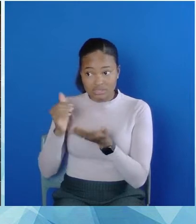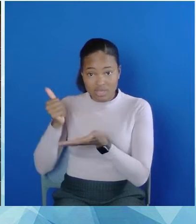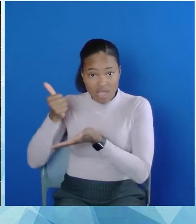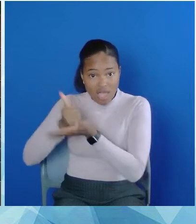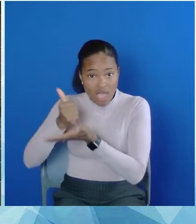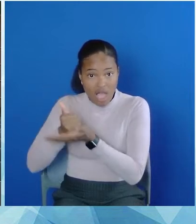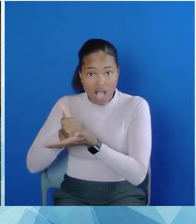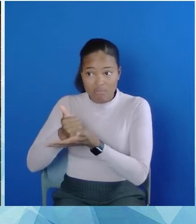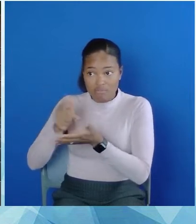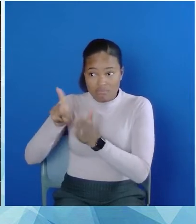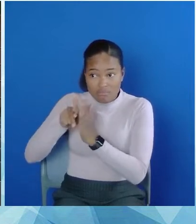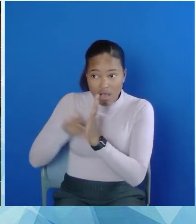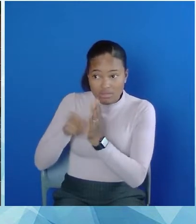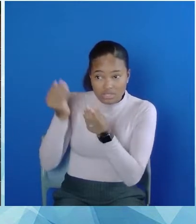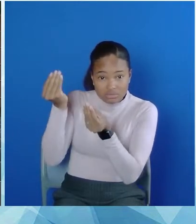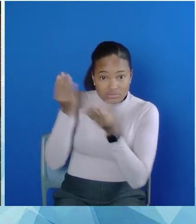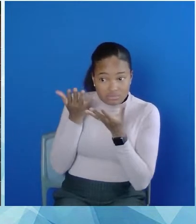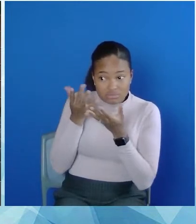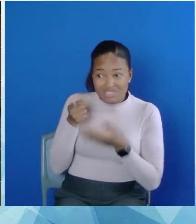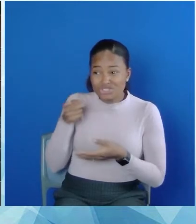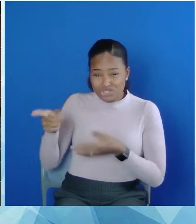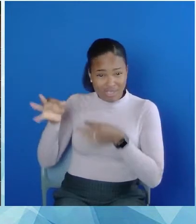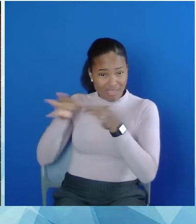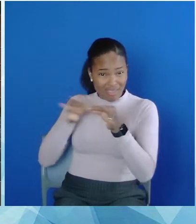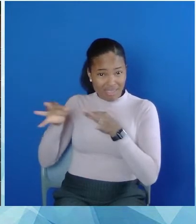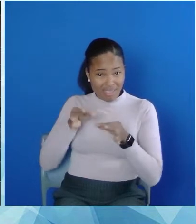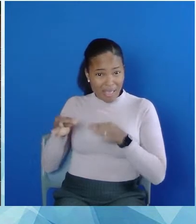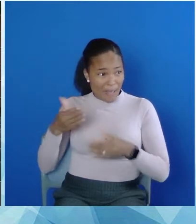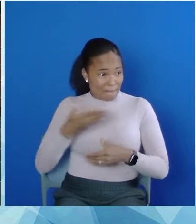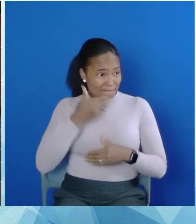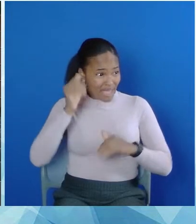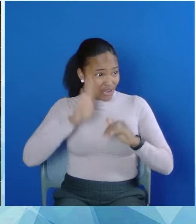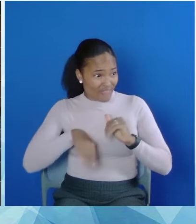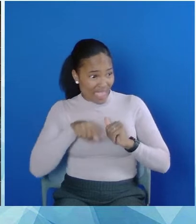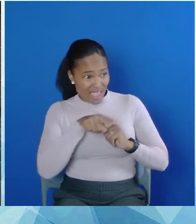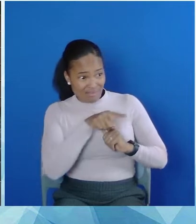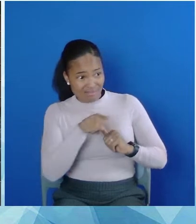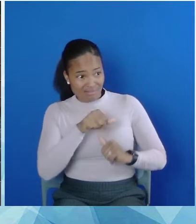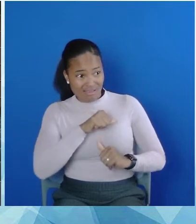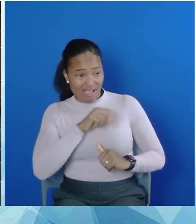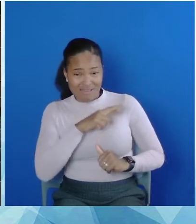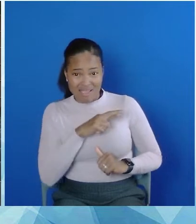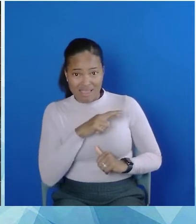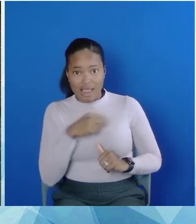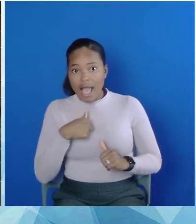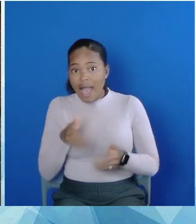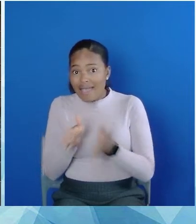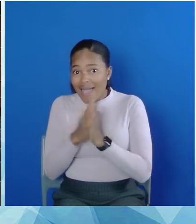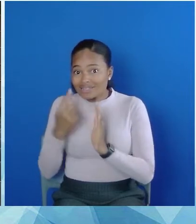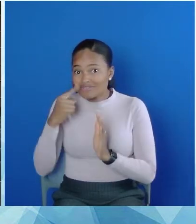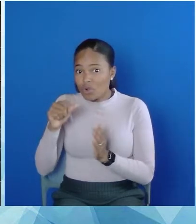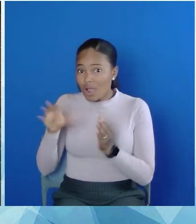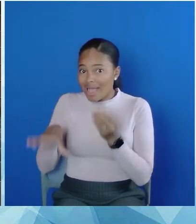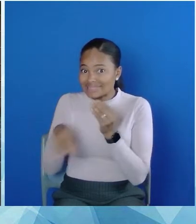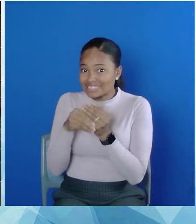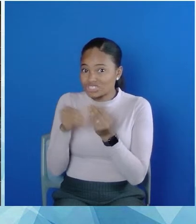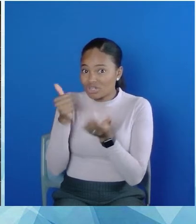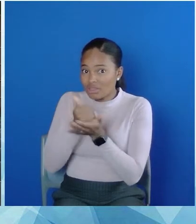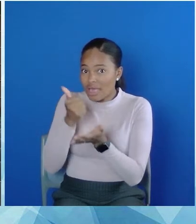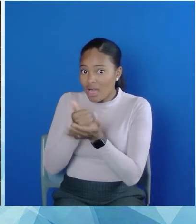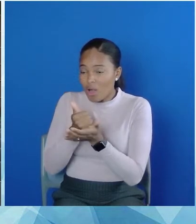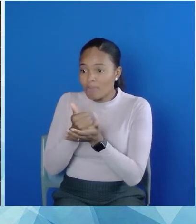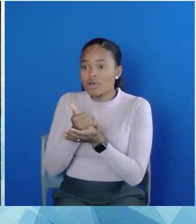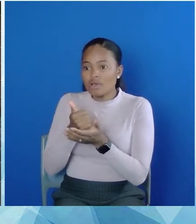understood the situation better than she did. I asked for additional help. I told her when I submitted the JII complaint, never heard from her